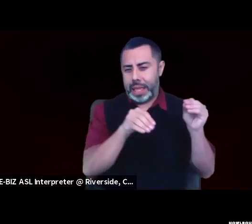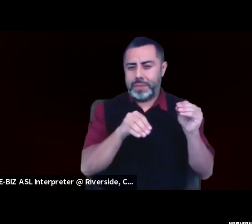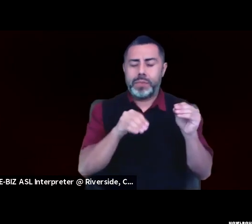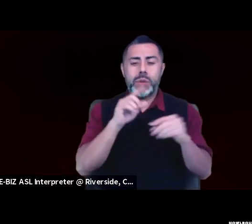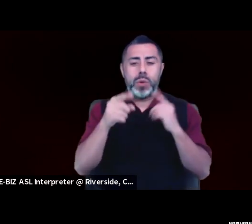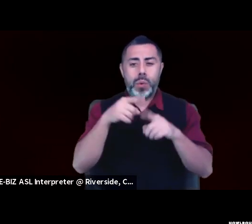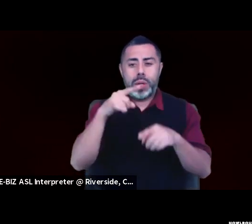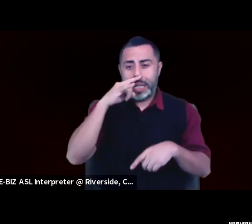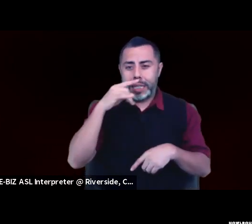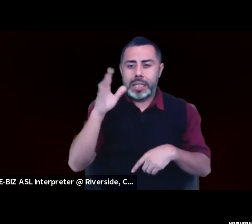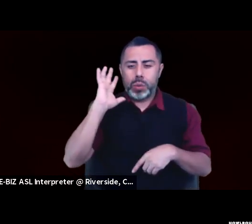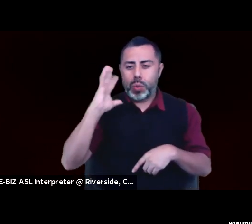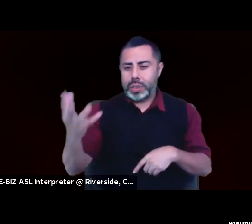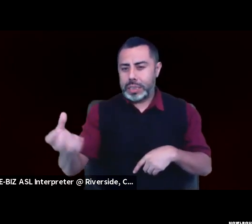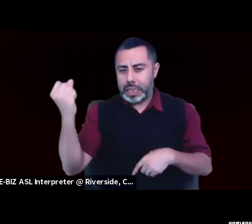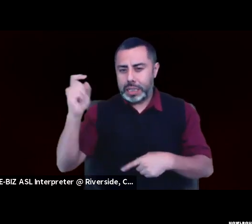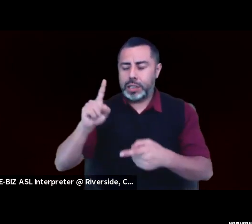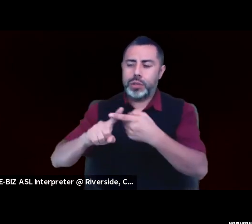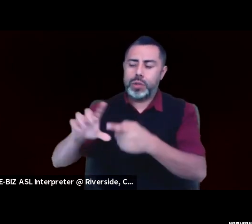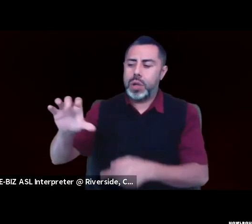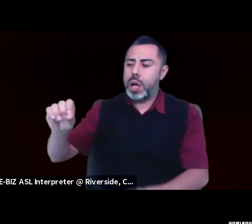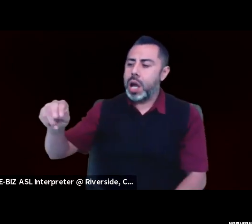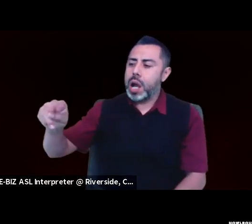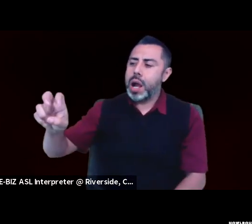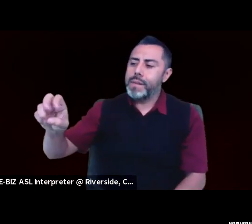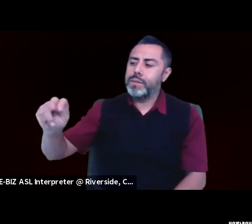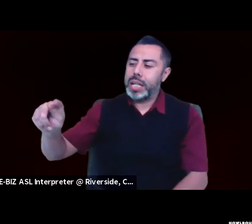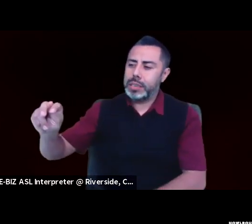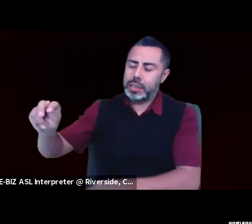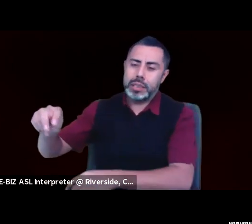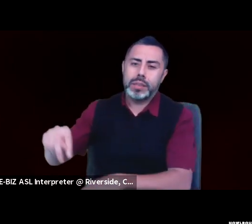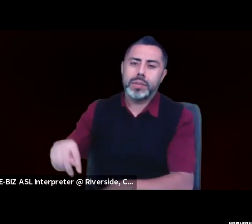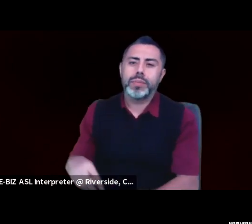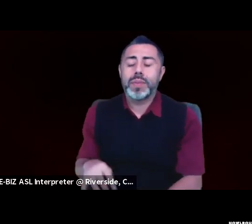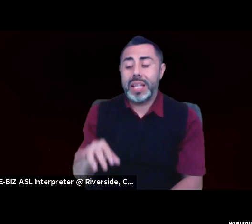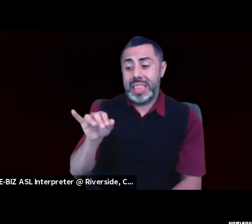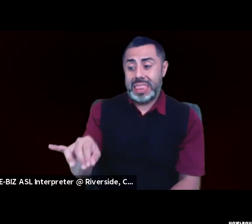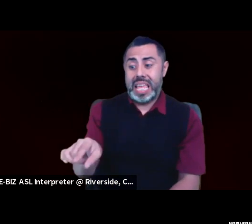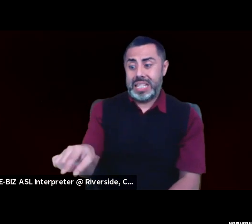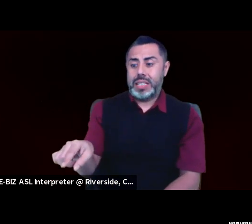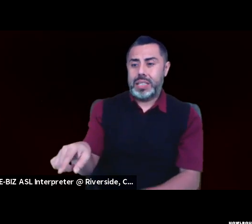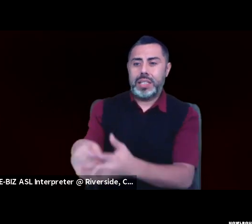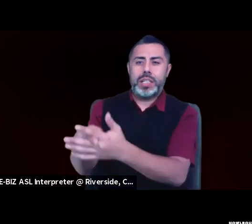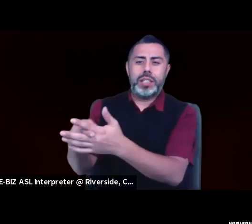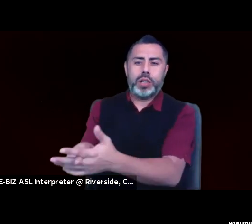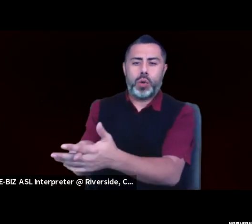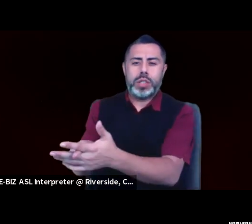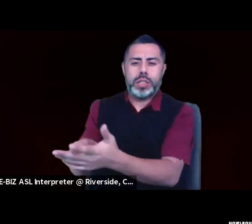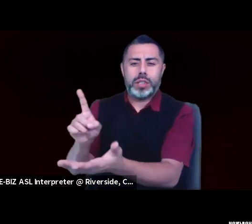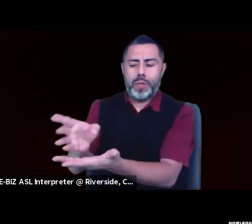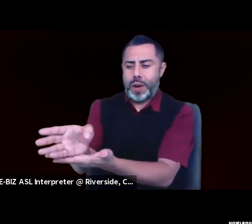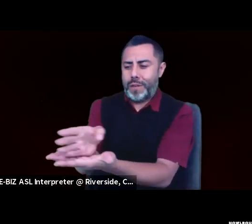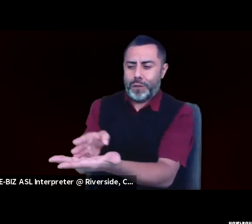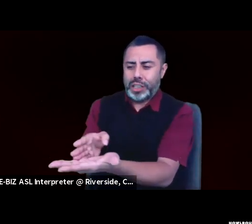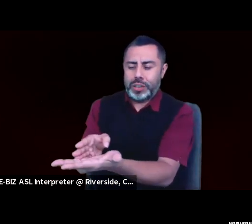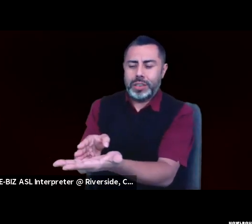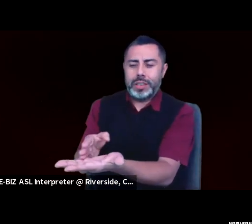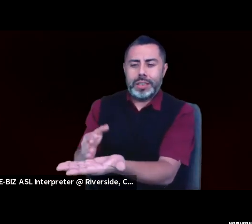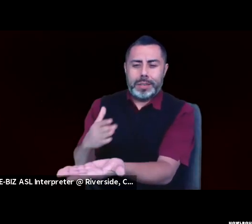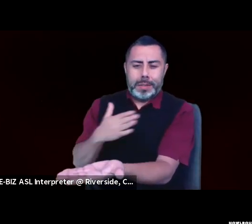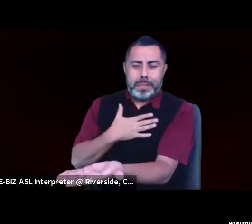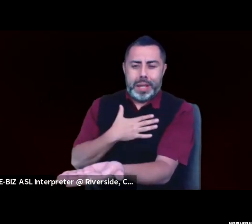convent. It's the source of the fracture of Indigenous knowledge and language in my maternal